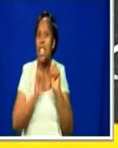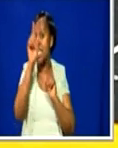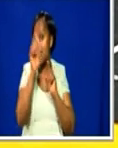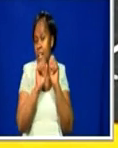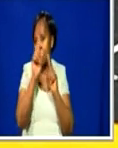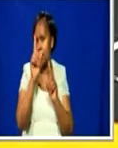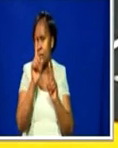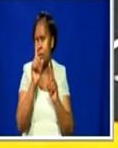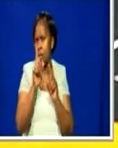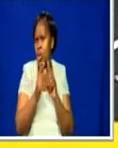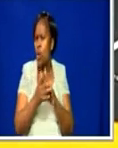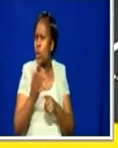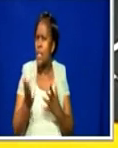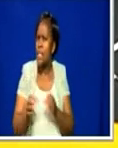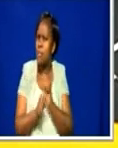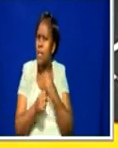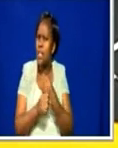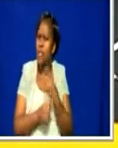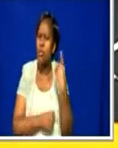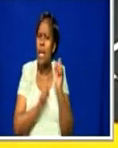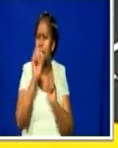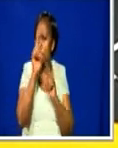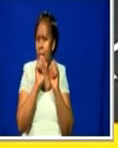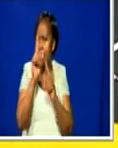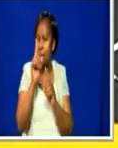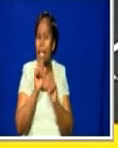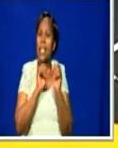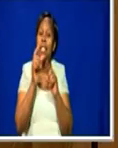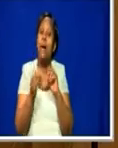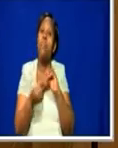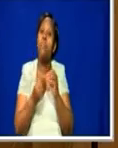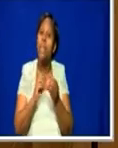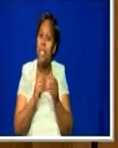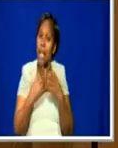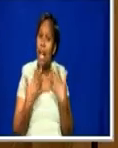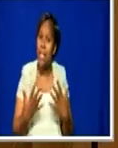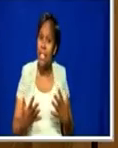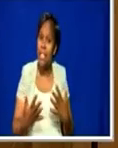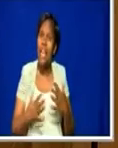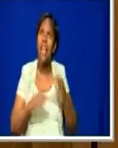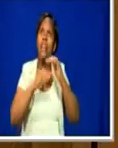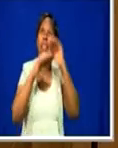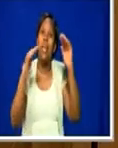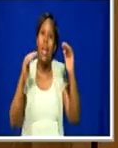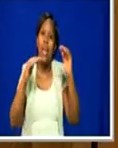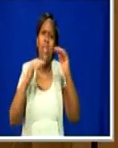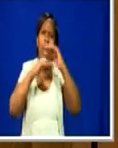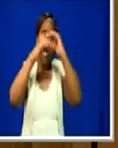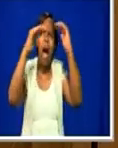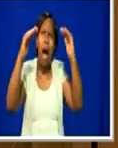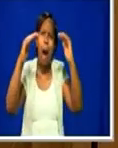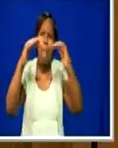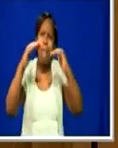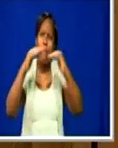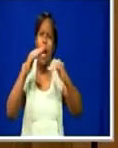only star. What is it that makes it to be a star? A Very star true. means a body in the heavenly realms, or a heavenly body